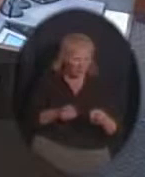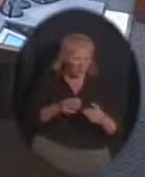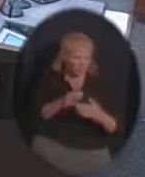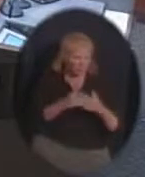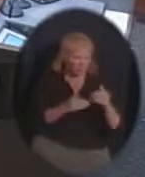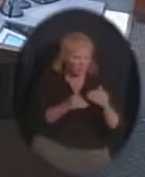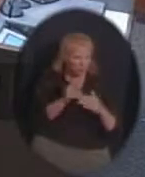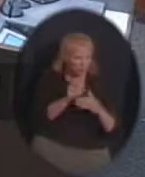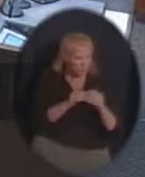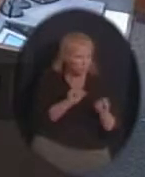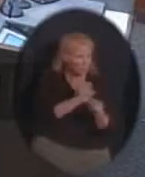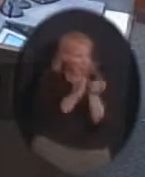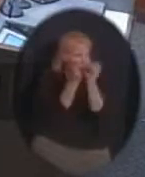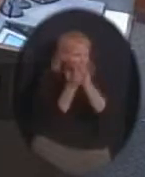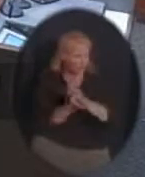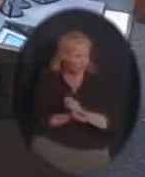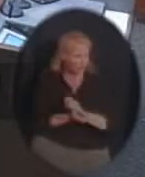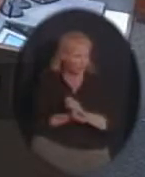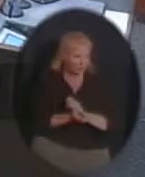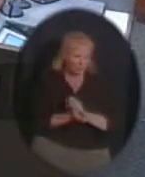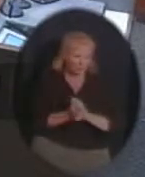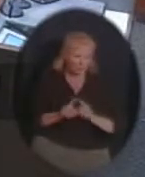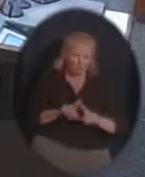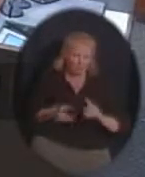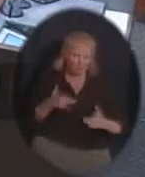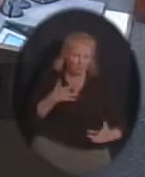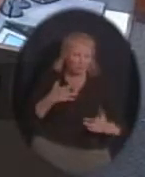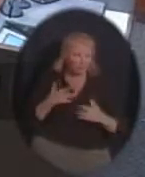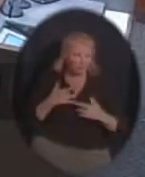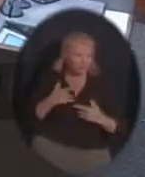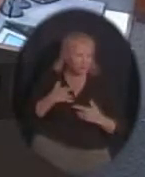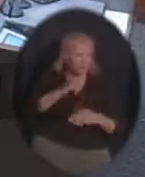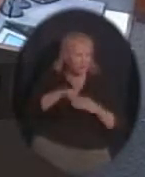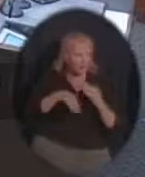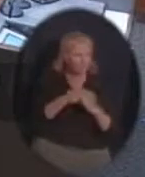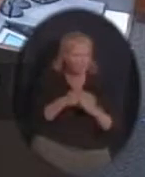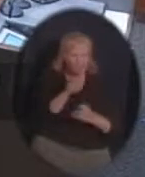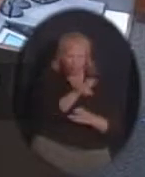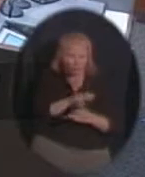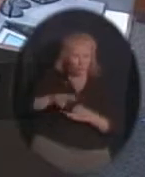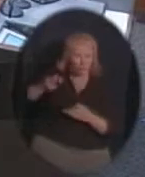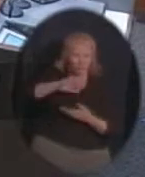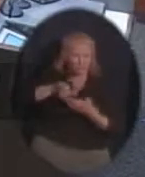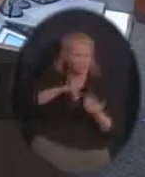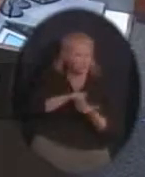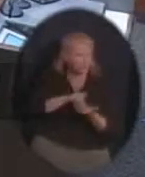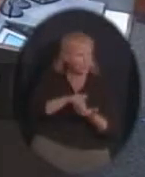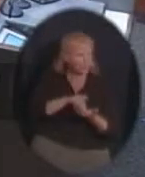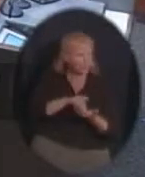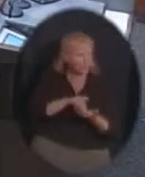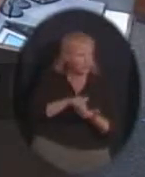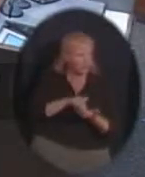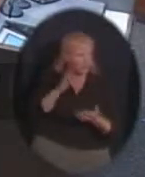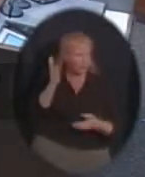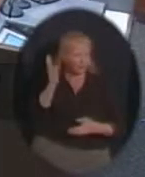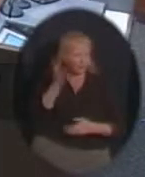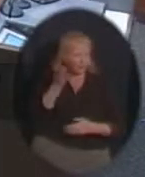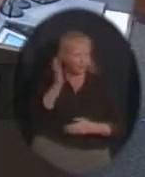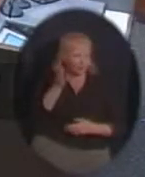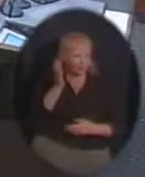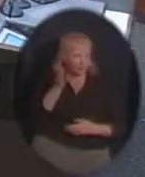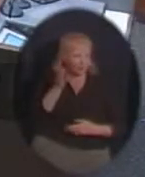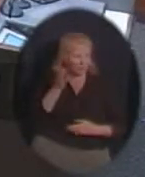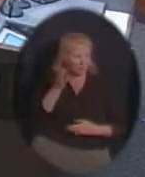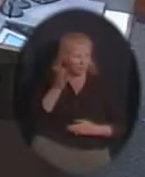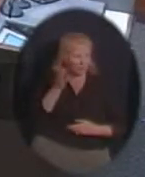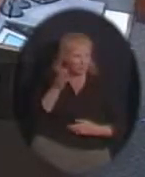great process there. I do want to express concern around the transportation center as to the fact that that appears to be tracking inordinately